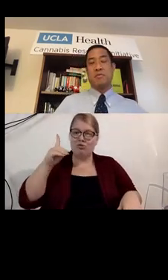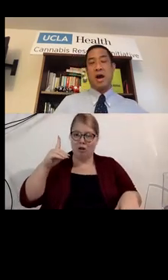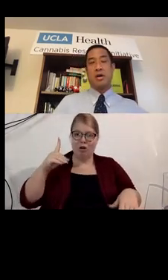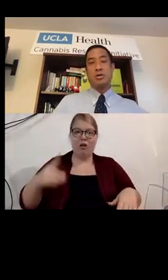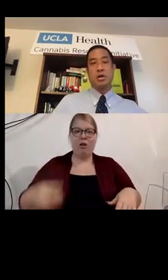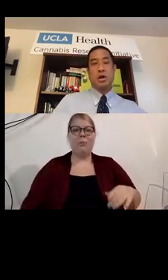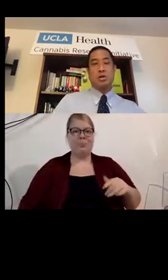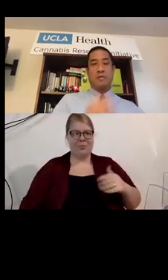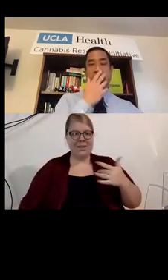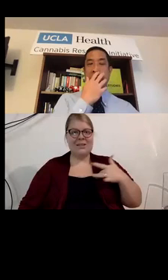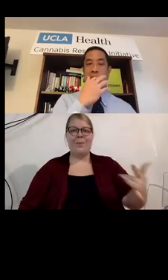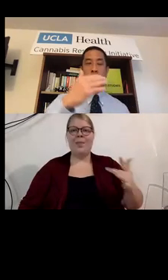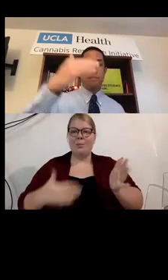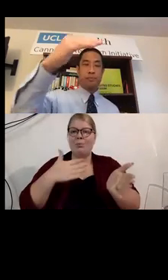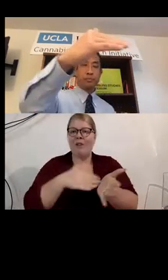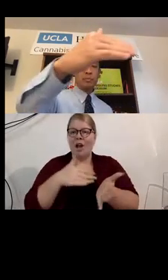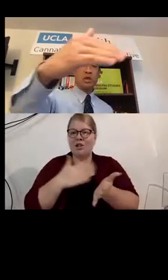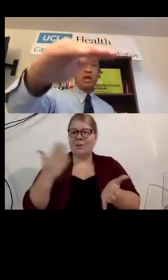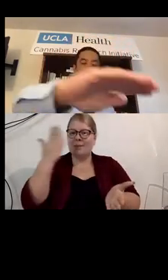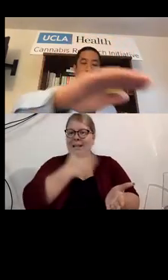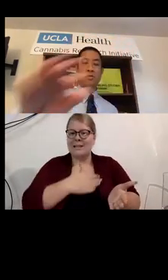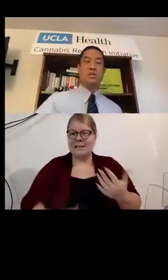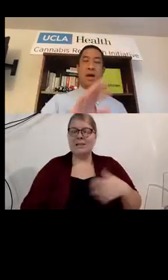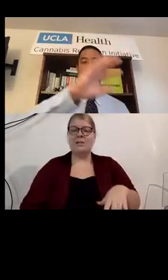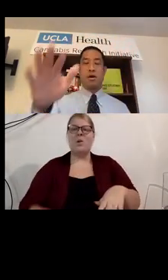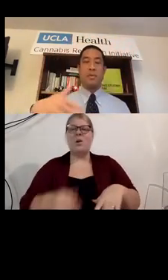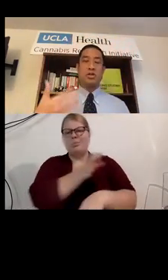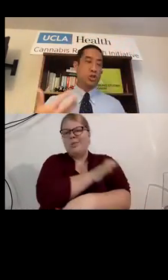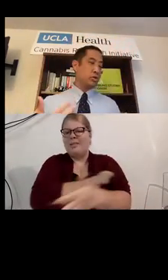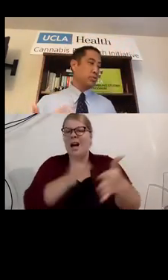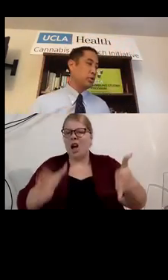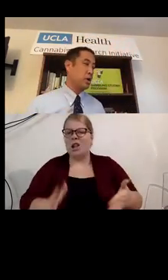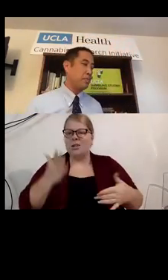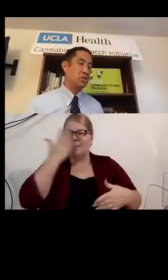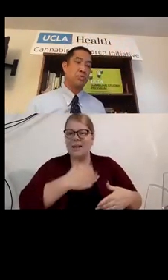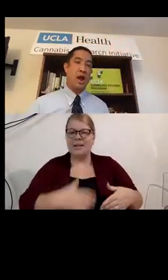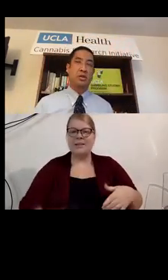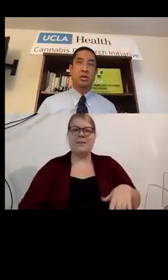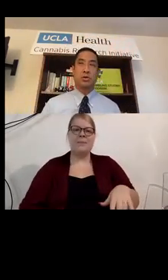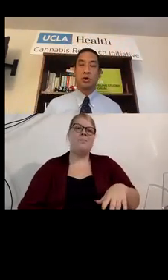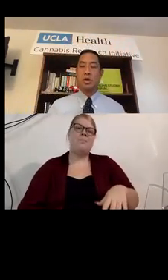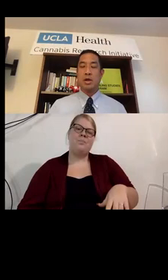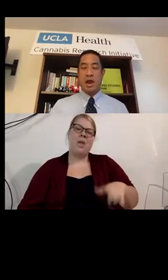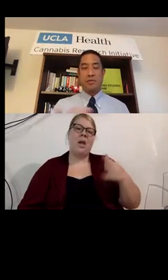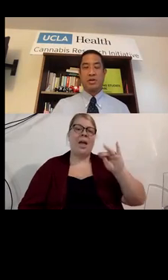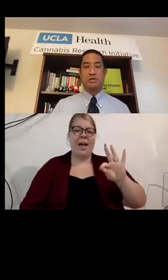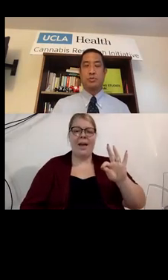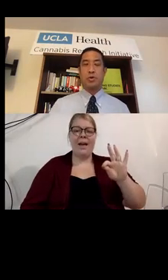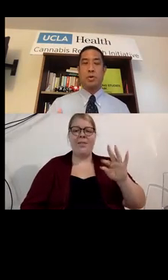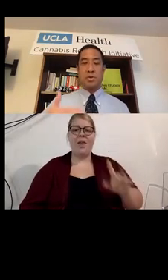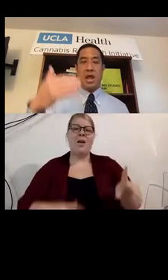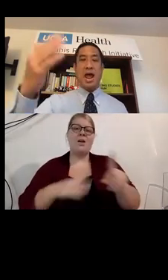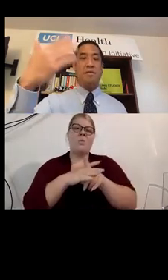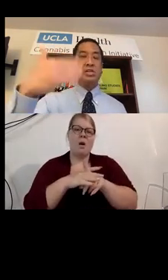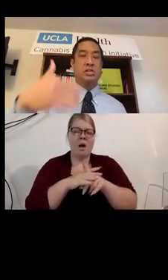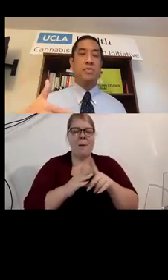as providers. So if I said to you, and I remove that top header, a patient shows up to you in your outpatient practice or any residential